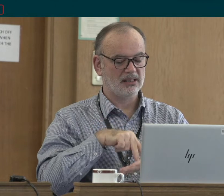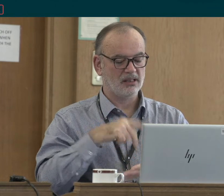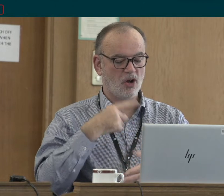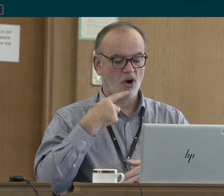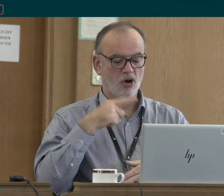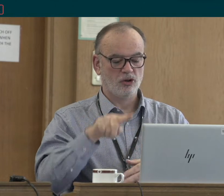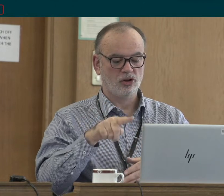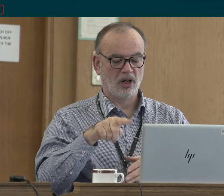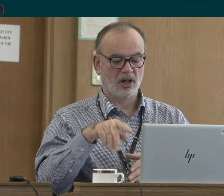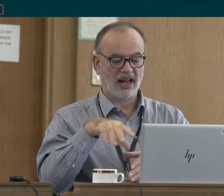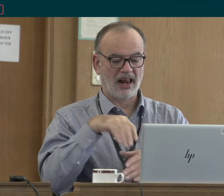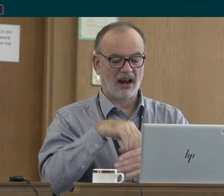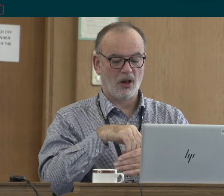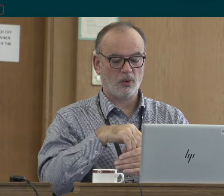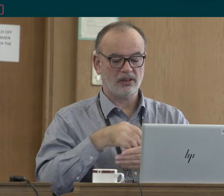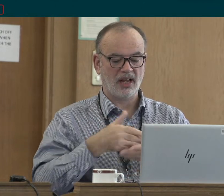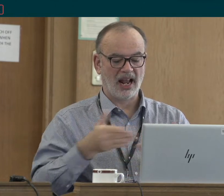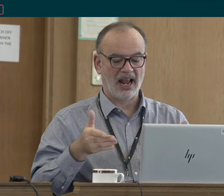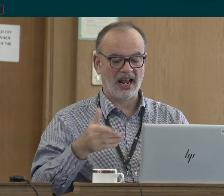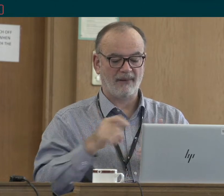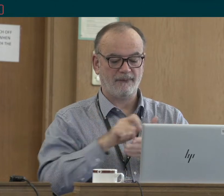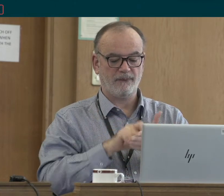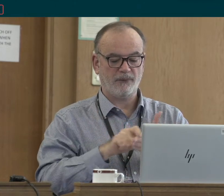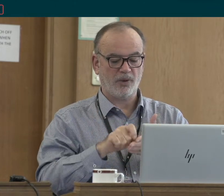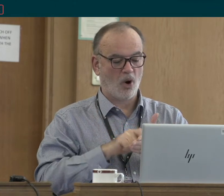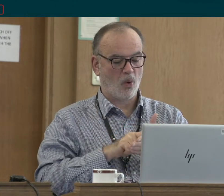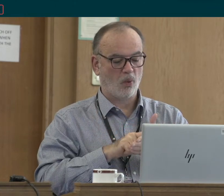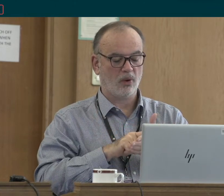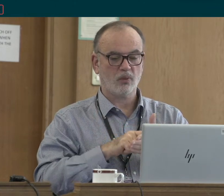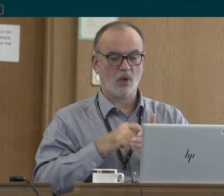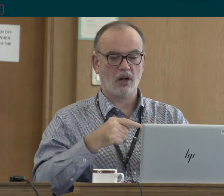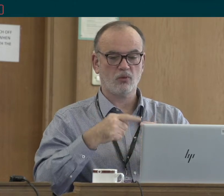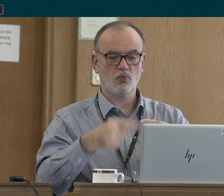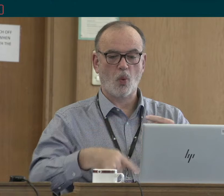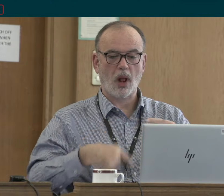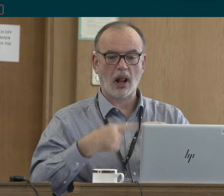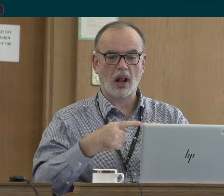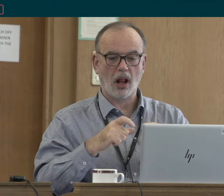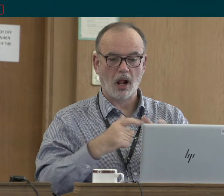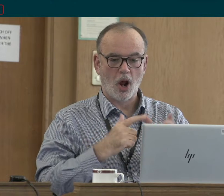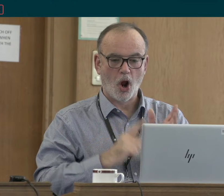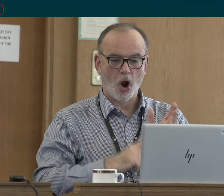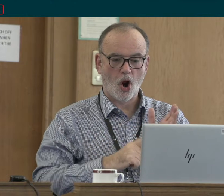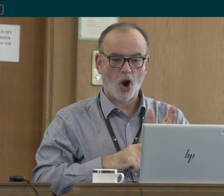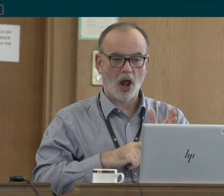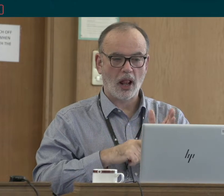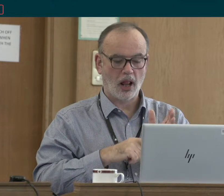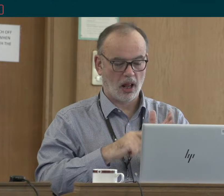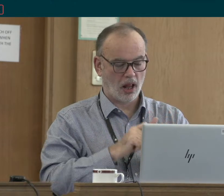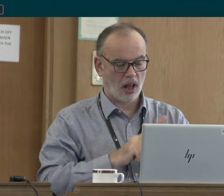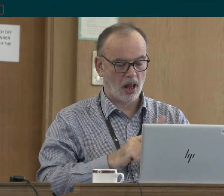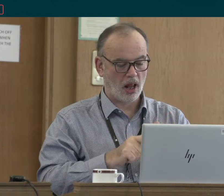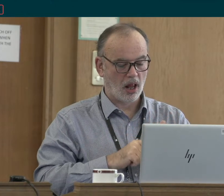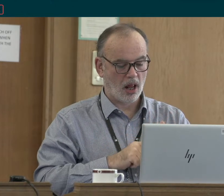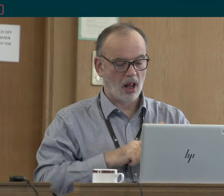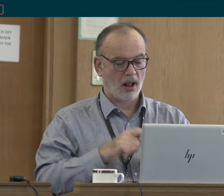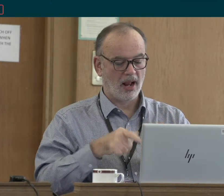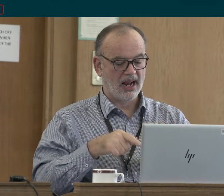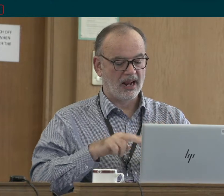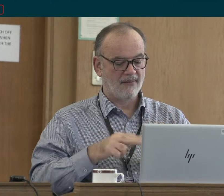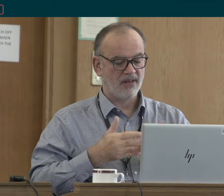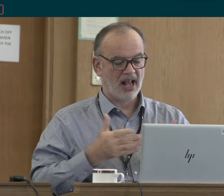raised by a previous speaker, please withdraw your request so that we can deal with the business as